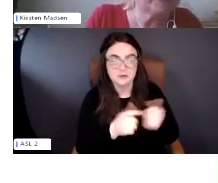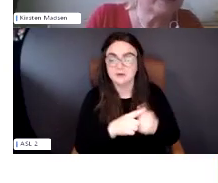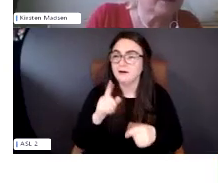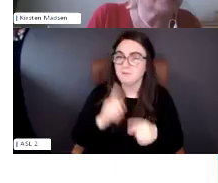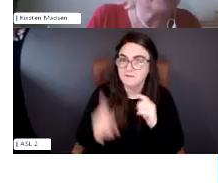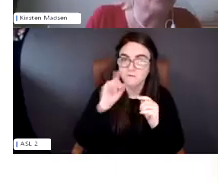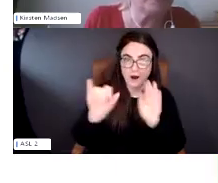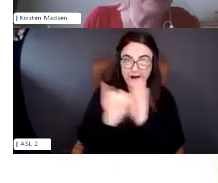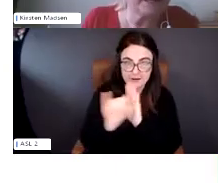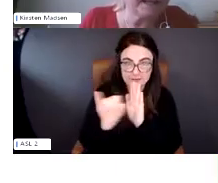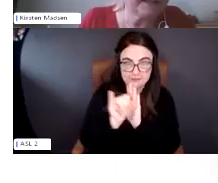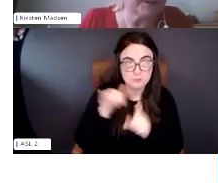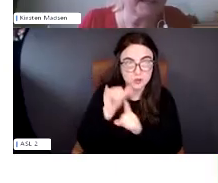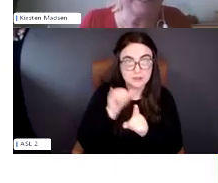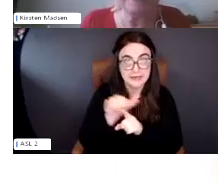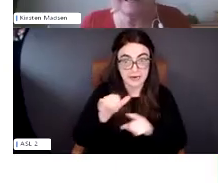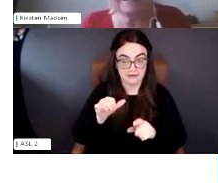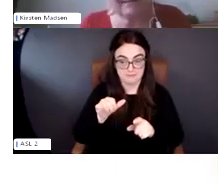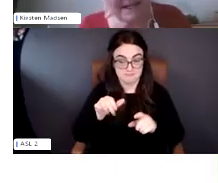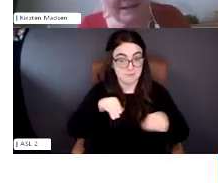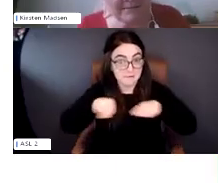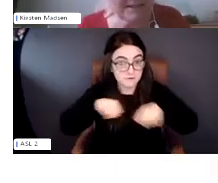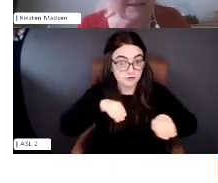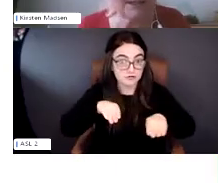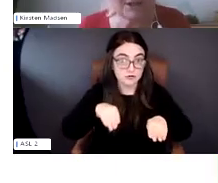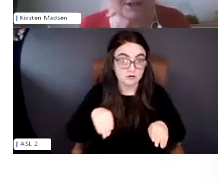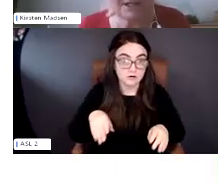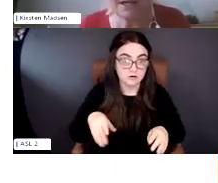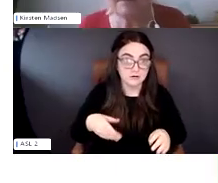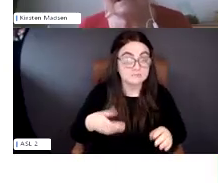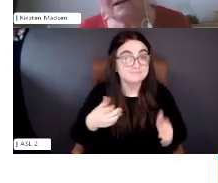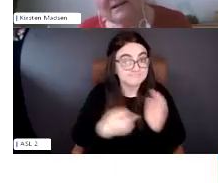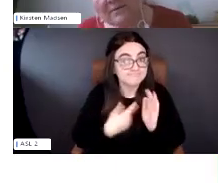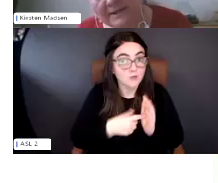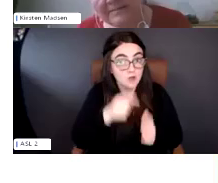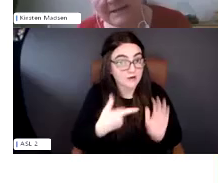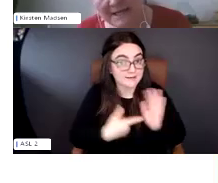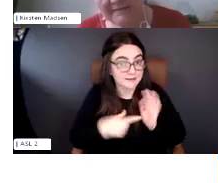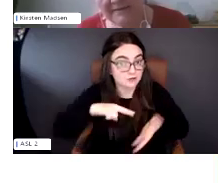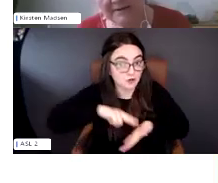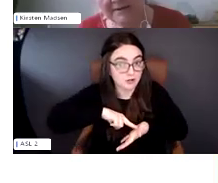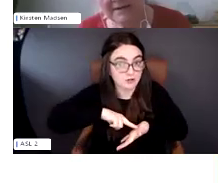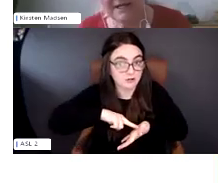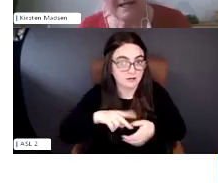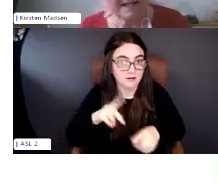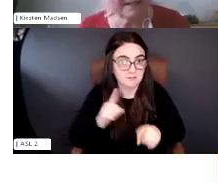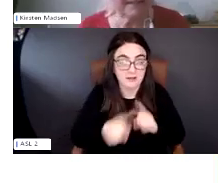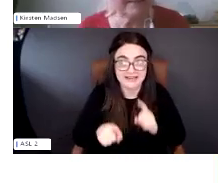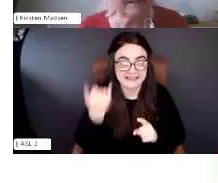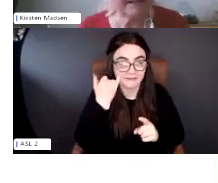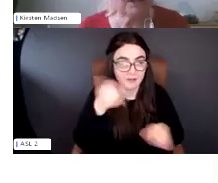important when I talked about what is bullying is yes, it may not be intentional, but it's not annoying behavior.